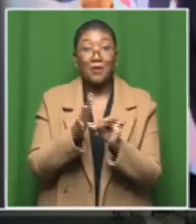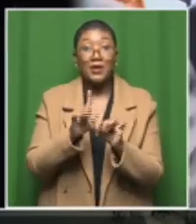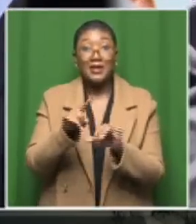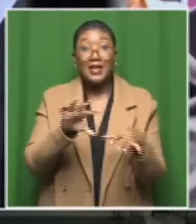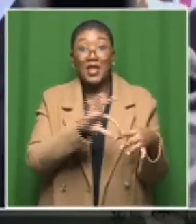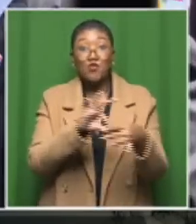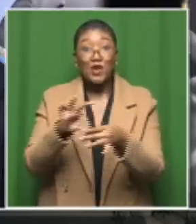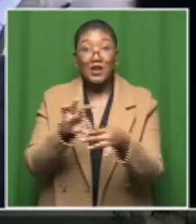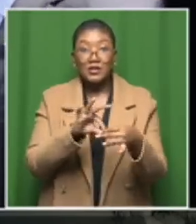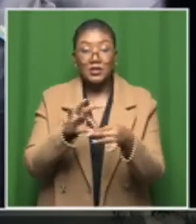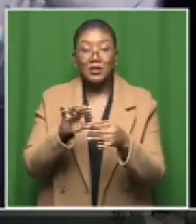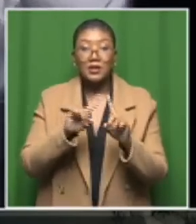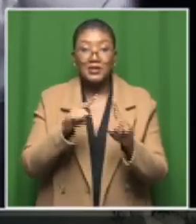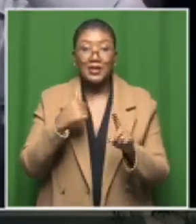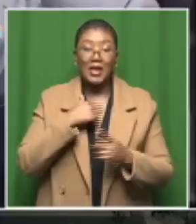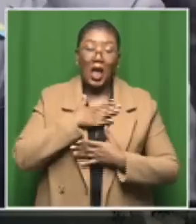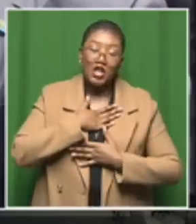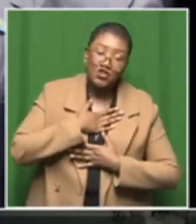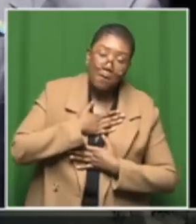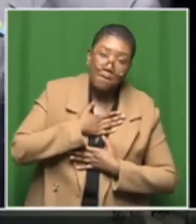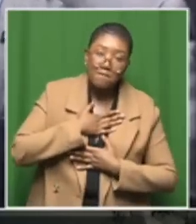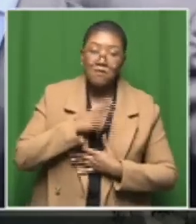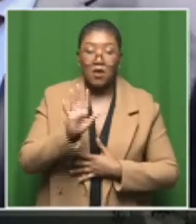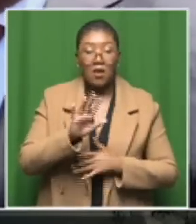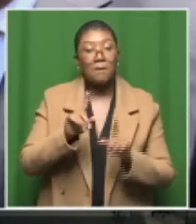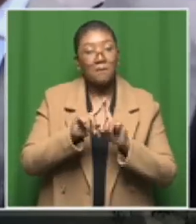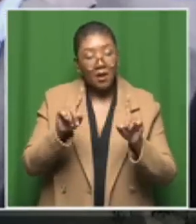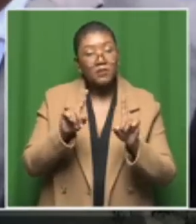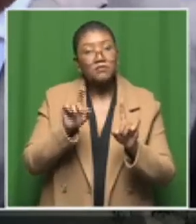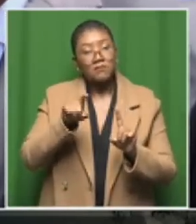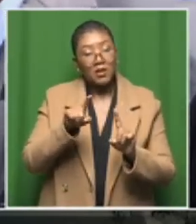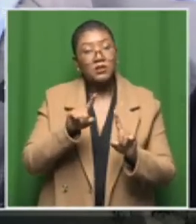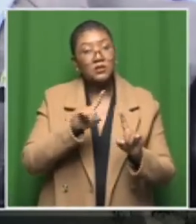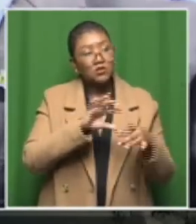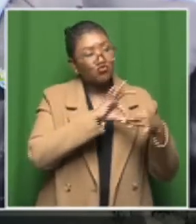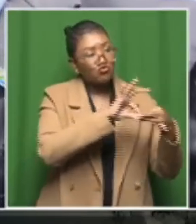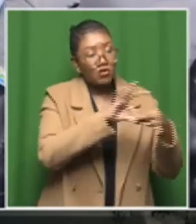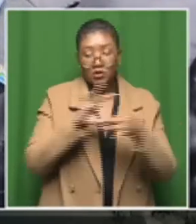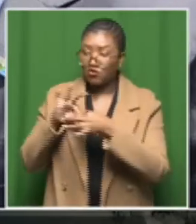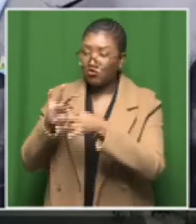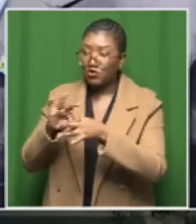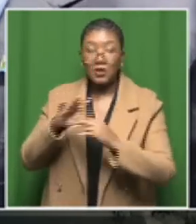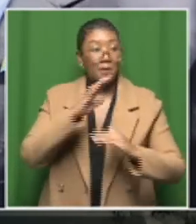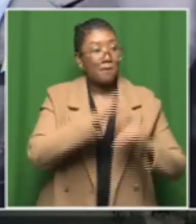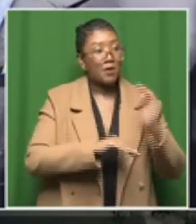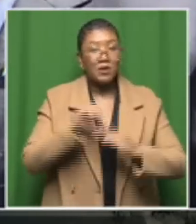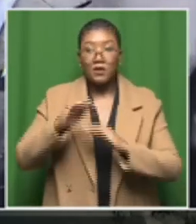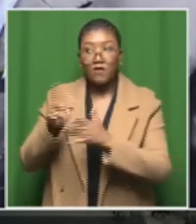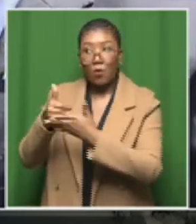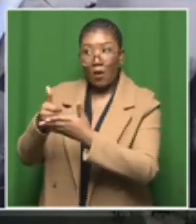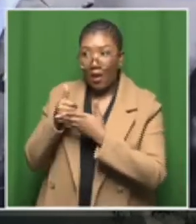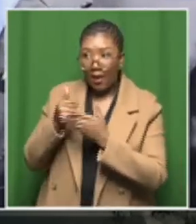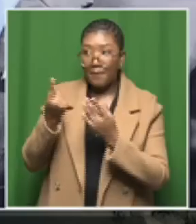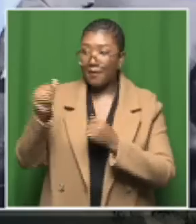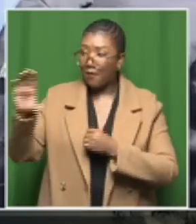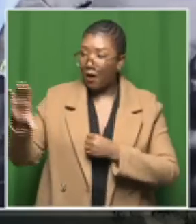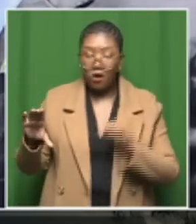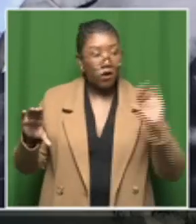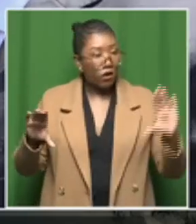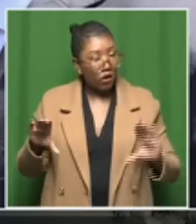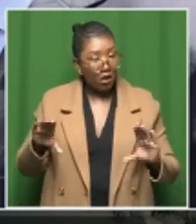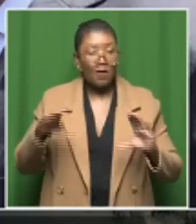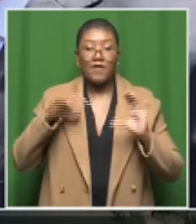upon charity. That's not sustainable. It must be mutually beneficial, which the current trade relationship is actually beneficial. So we think the President can